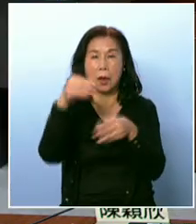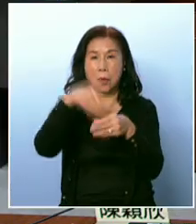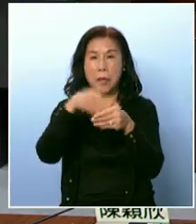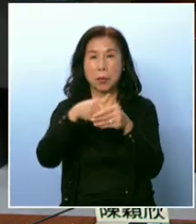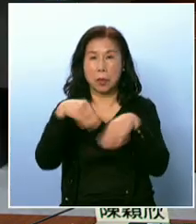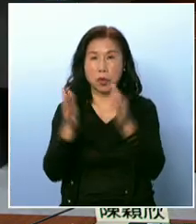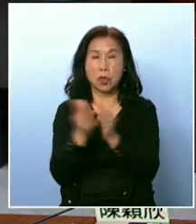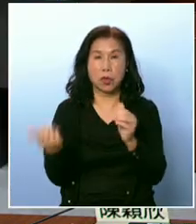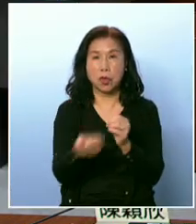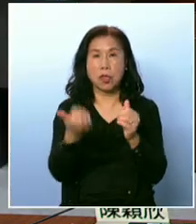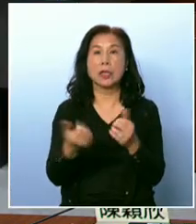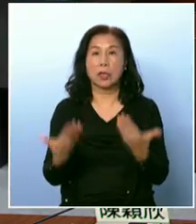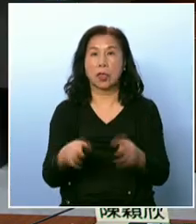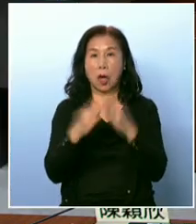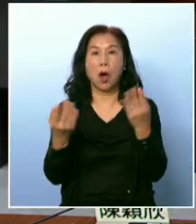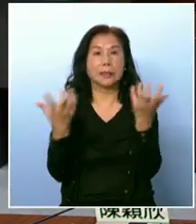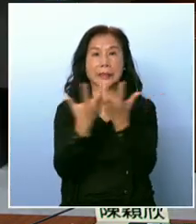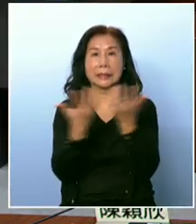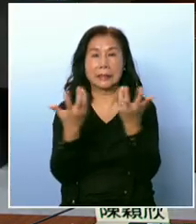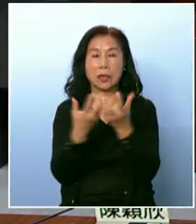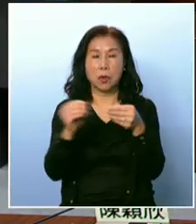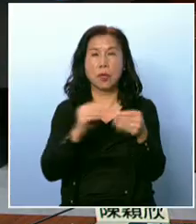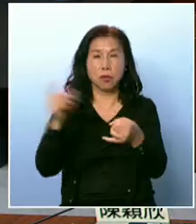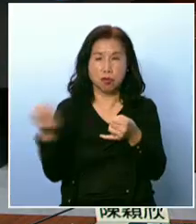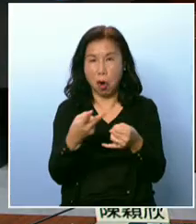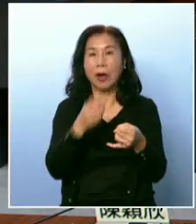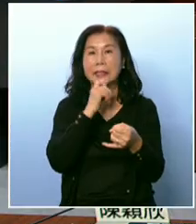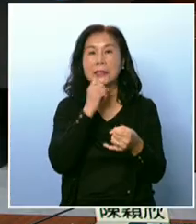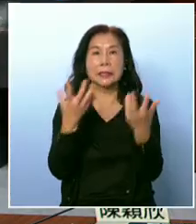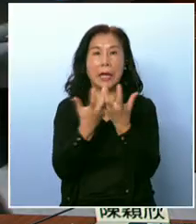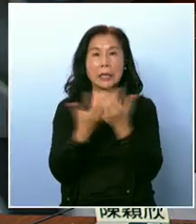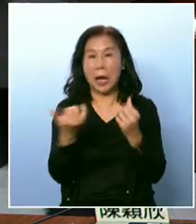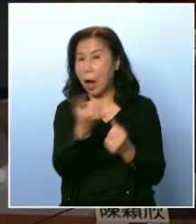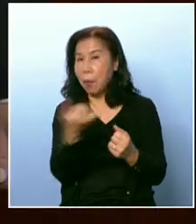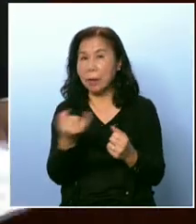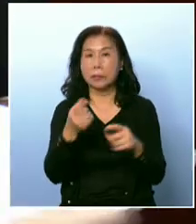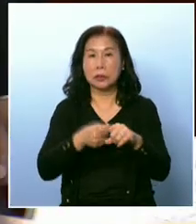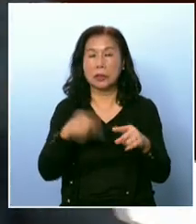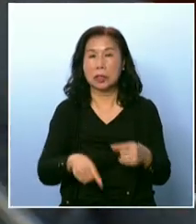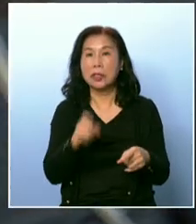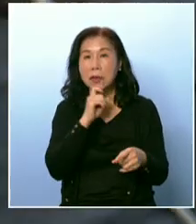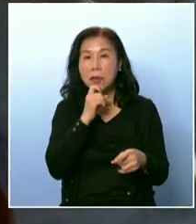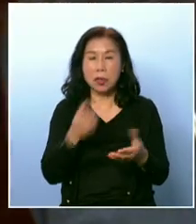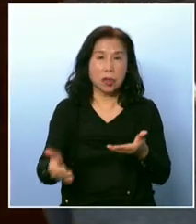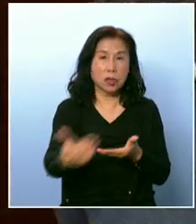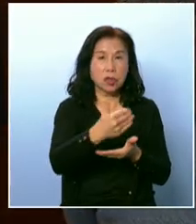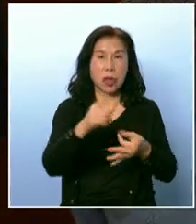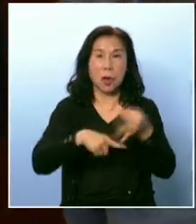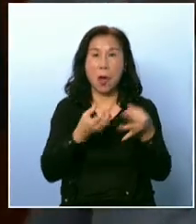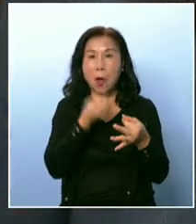Now all the votes have been read out. I will now start counting the vote. This is because we have to verify the